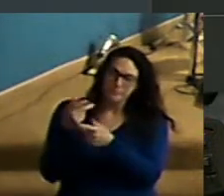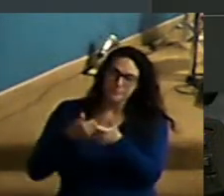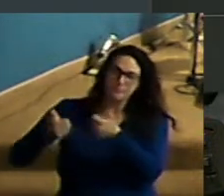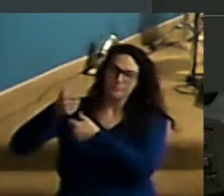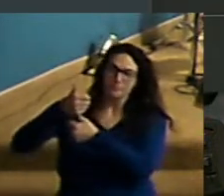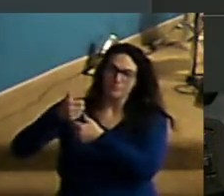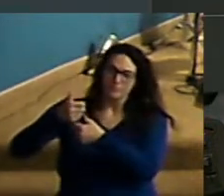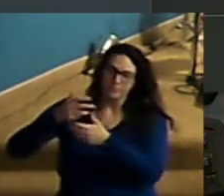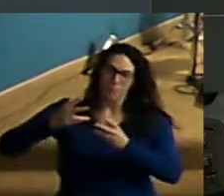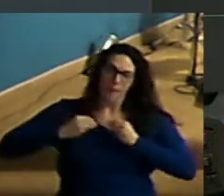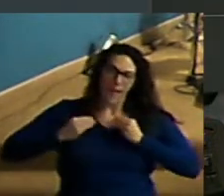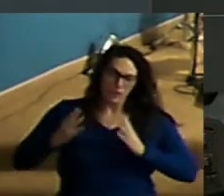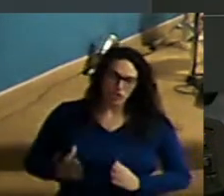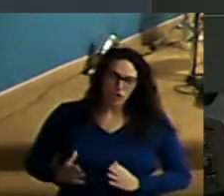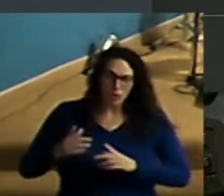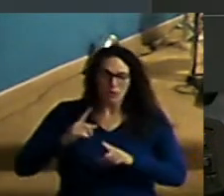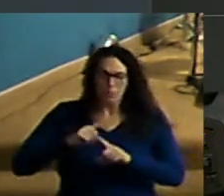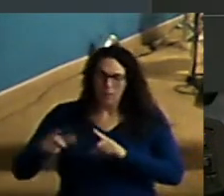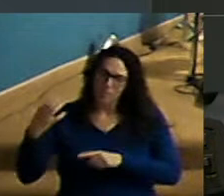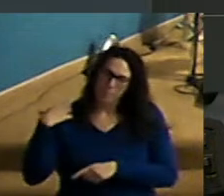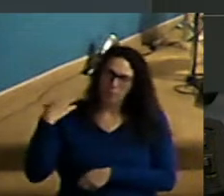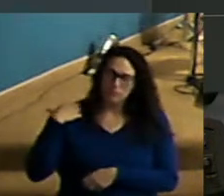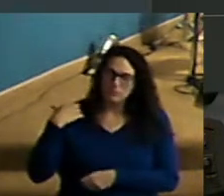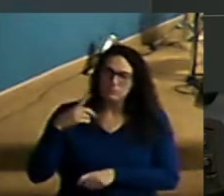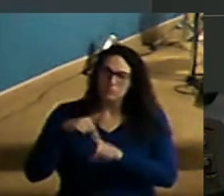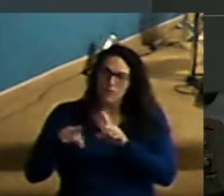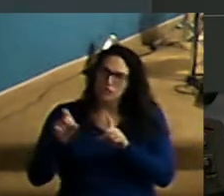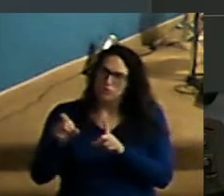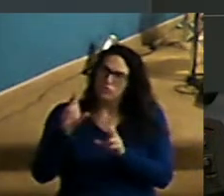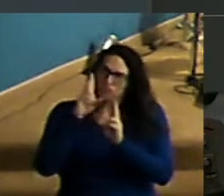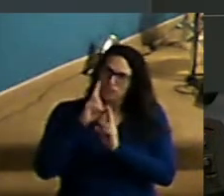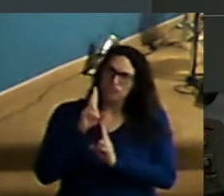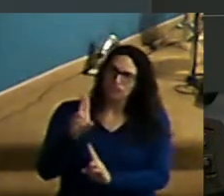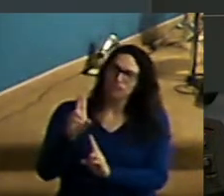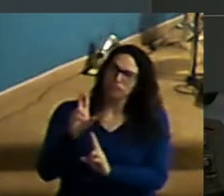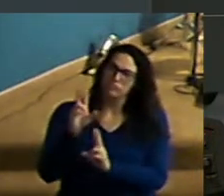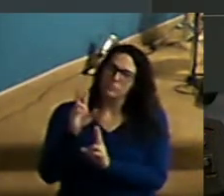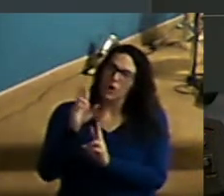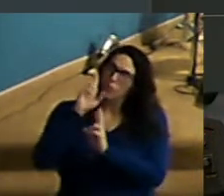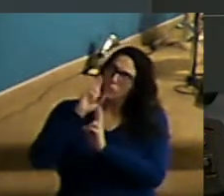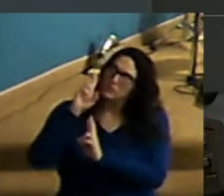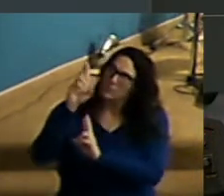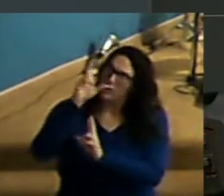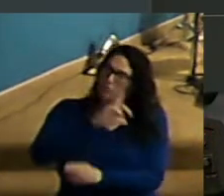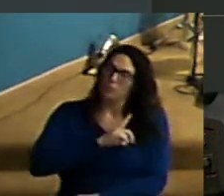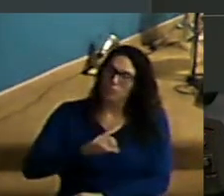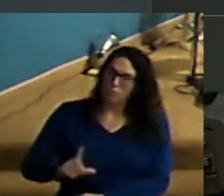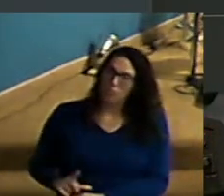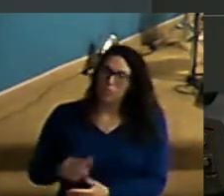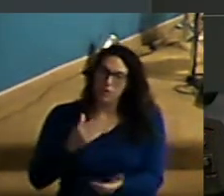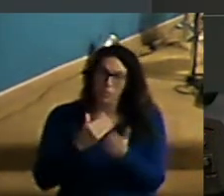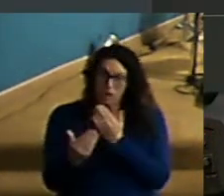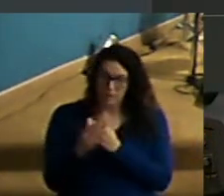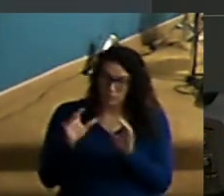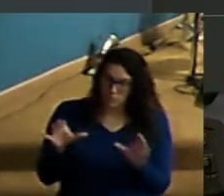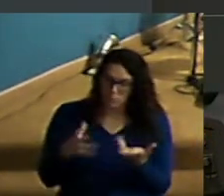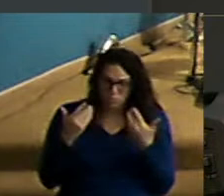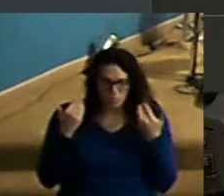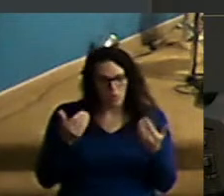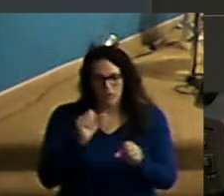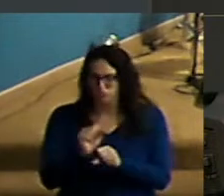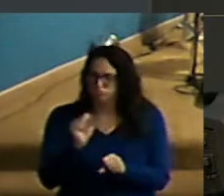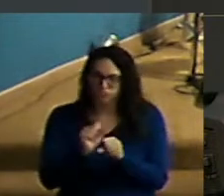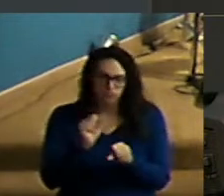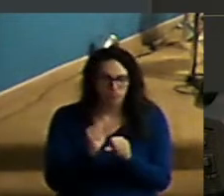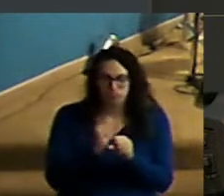their favor, but with sincerity of heart and reverence for the Lord. Whatever you do, work at it with all